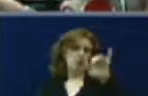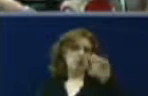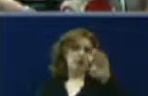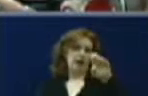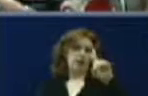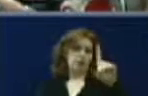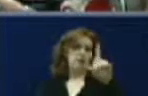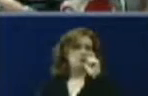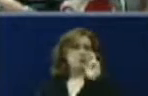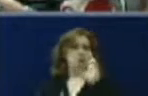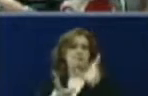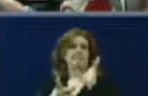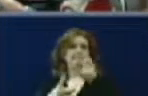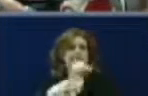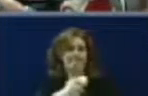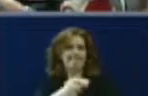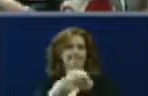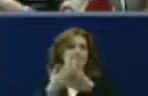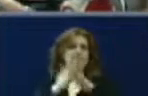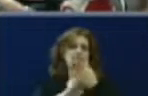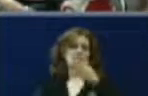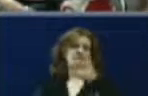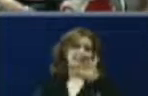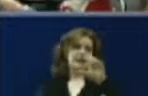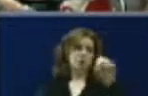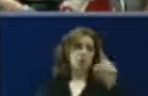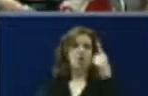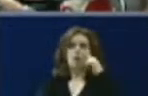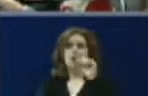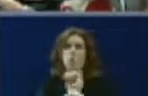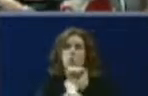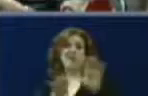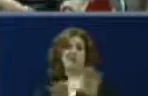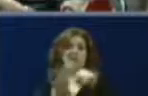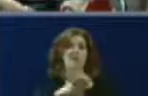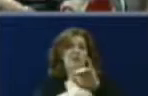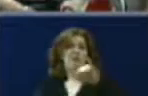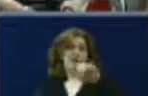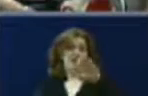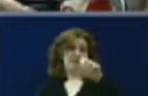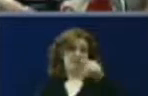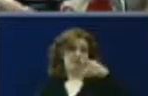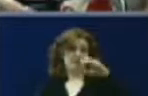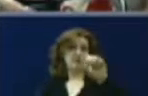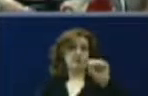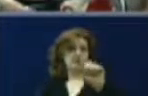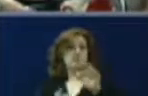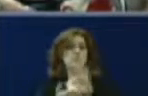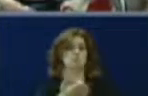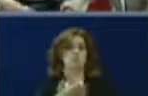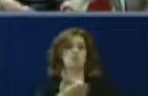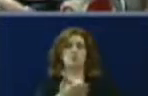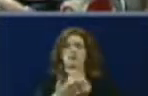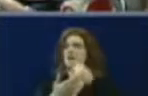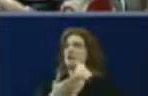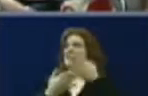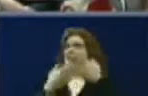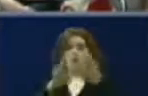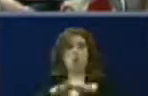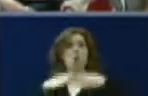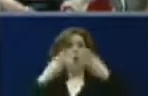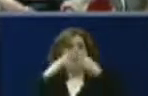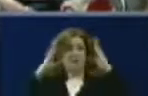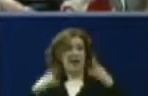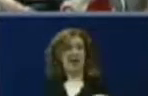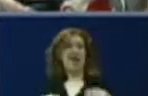the CEO, and for the work that they have done with the Jefferson County Public Schools. Coolidge Taylor had an open house.